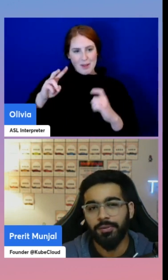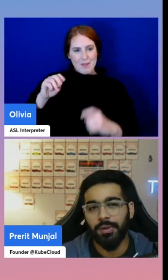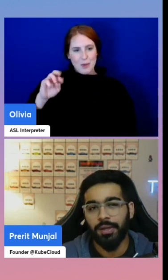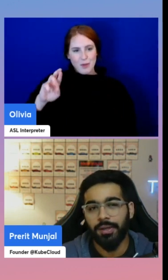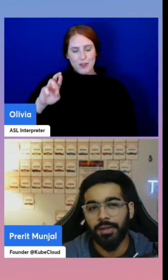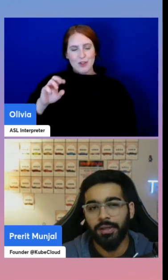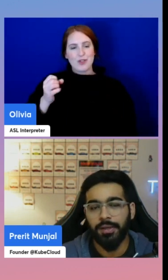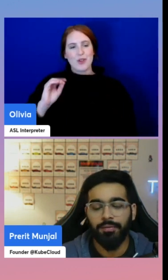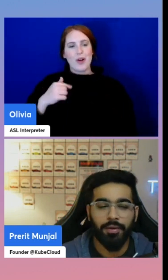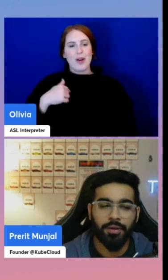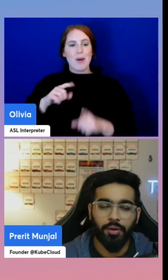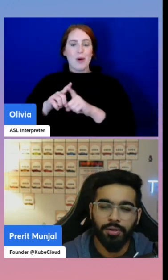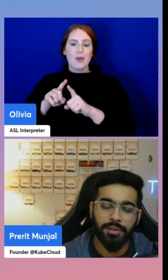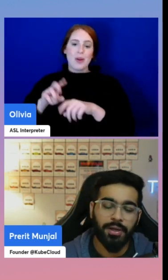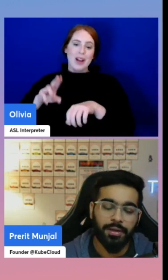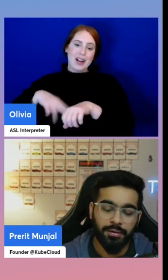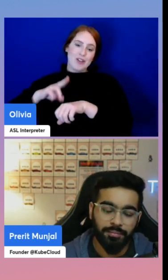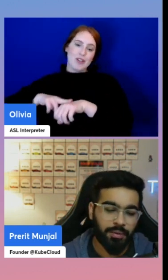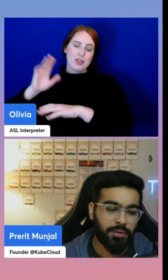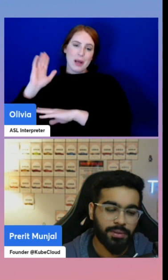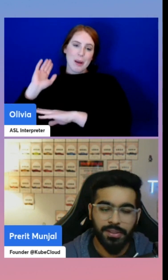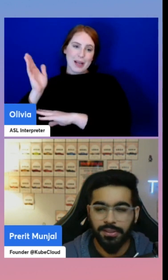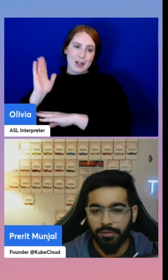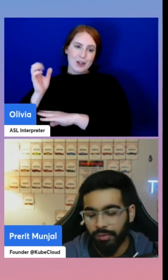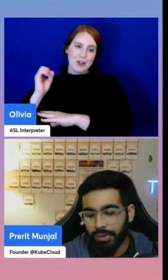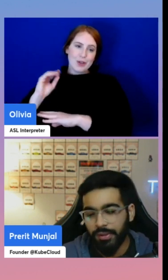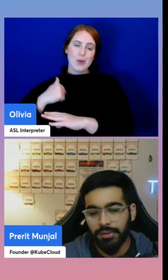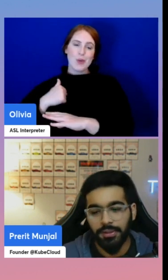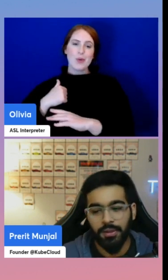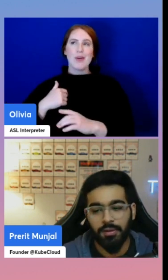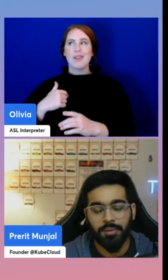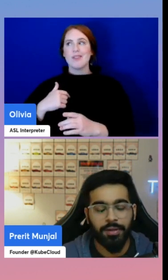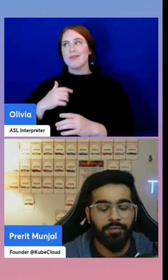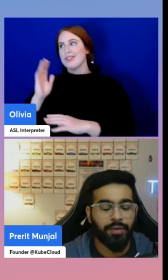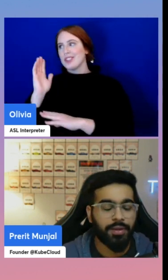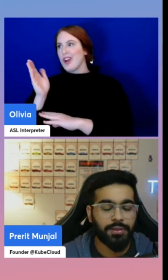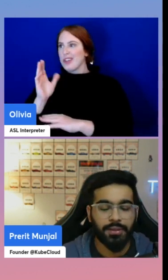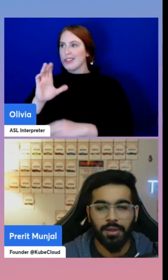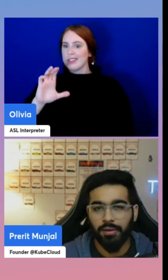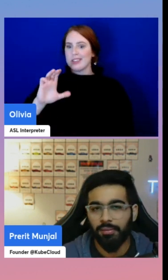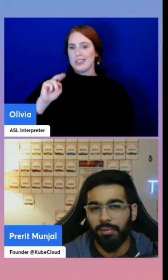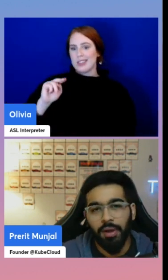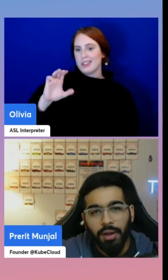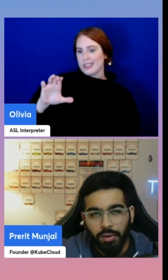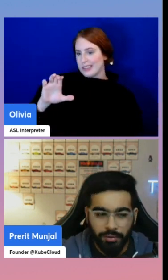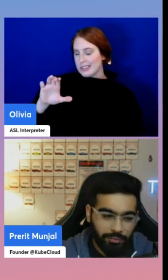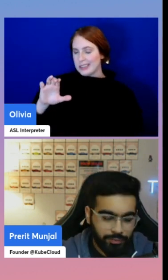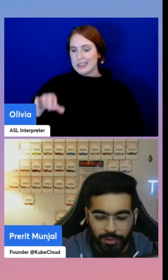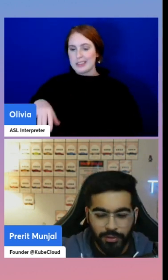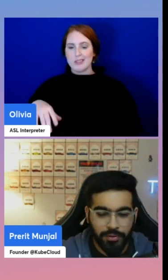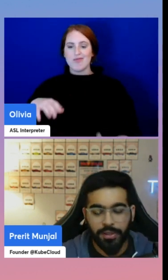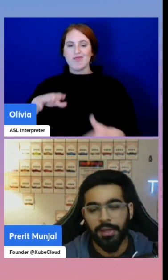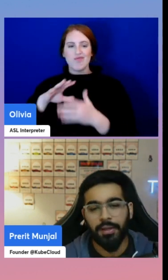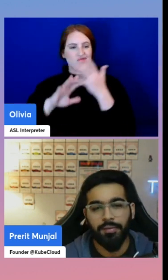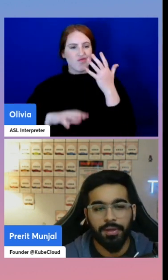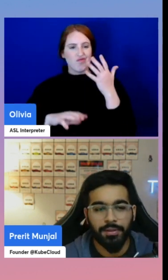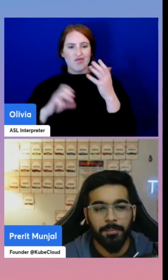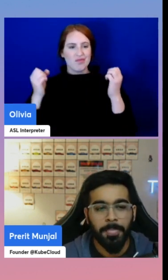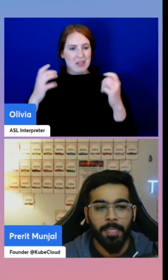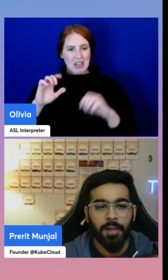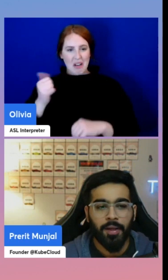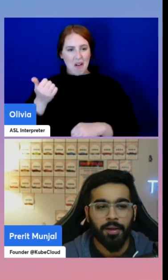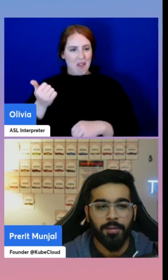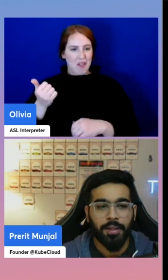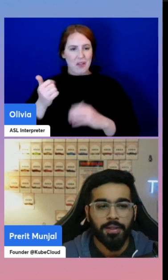speaker, so I give talks at CNCF events, DevFest, and a lot of other technical